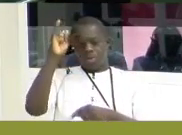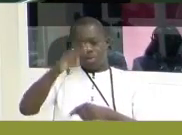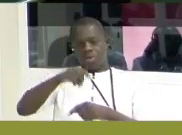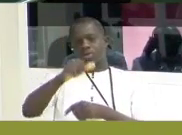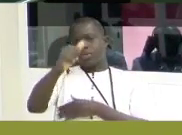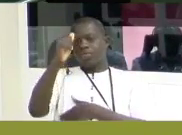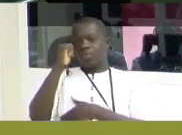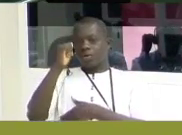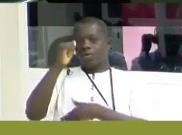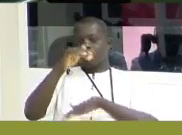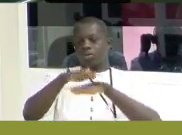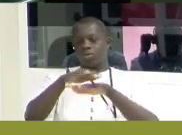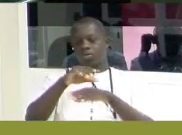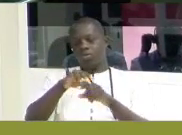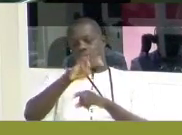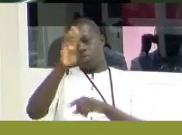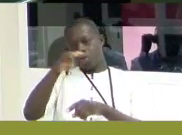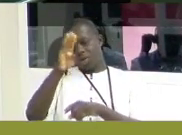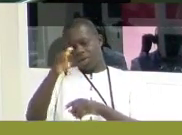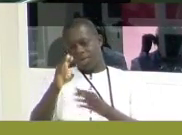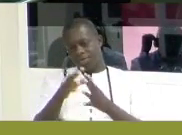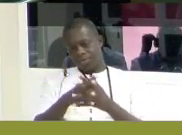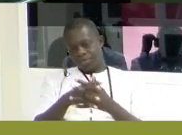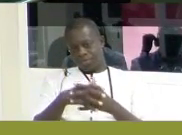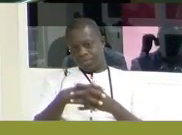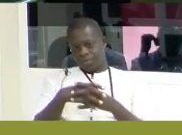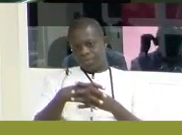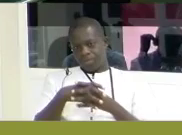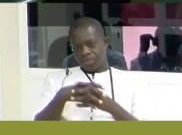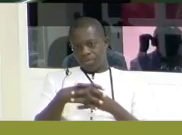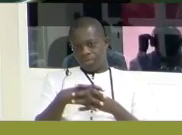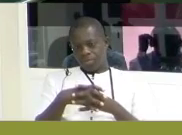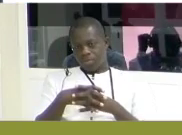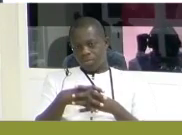back, unfortunately, on Monday.